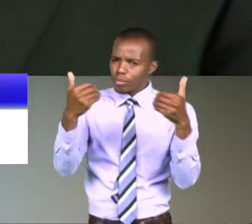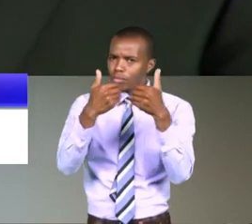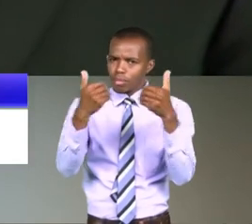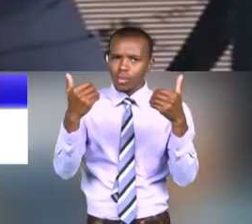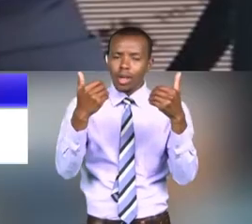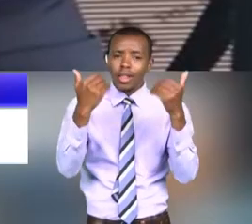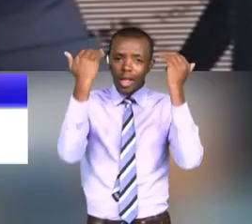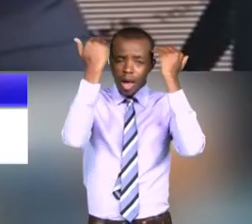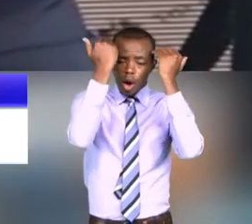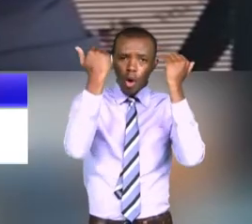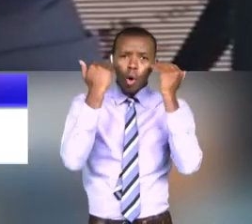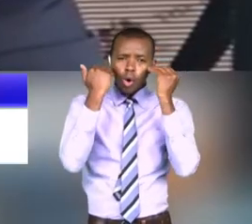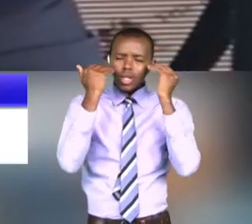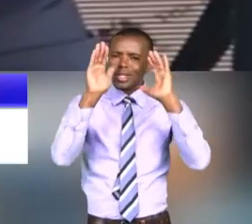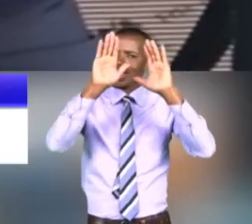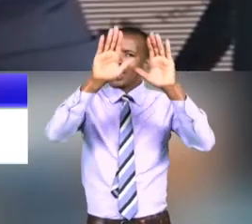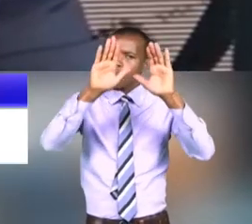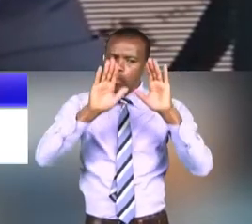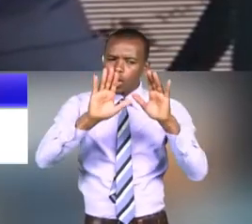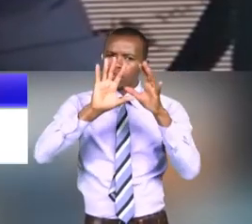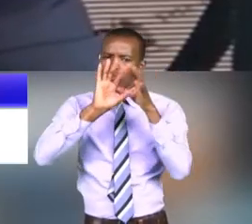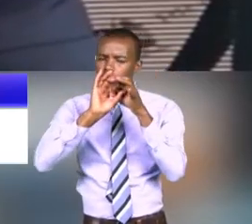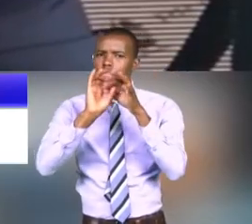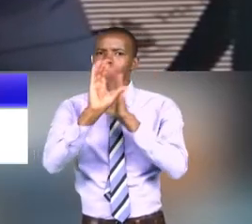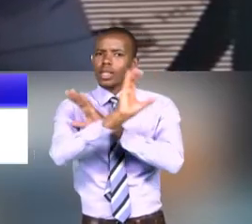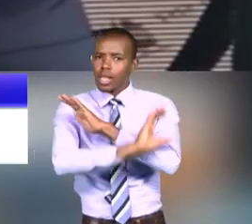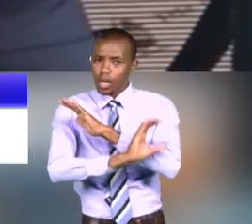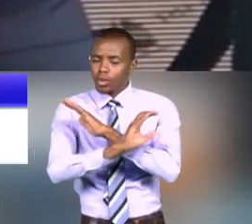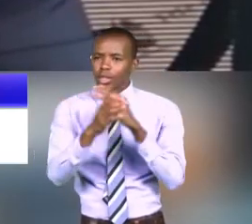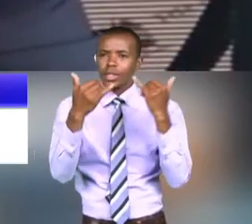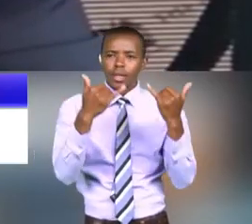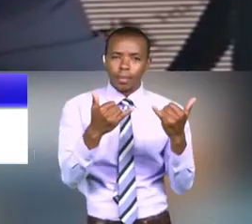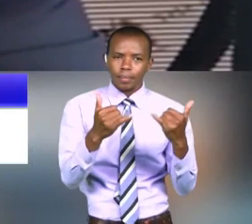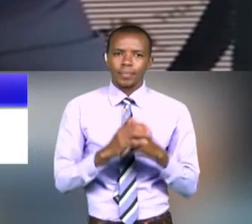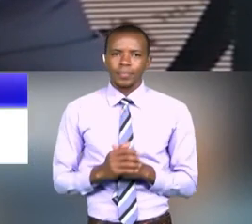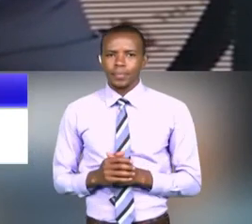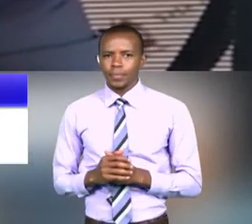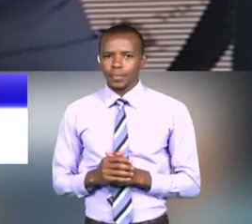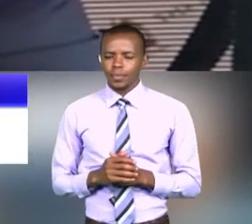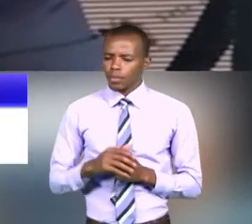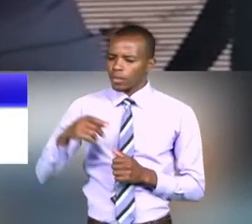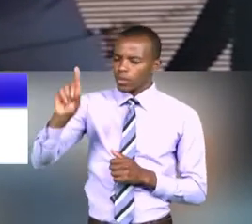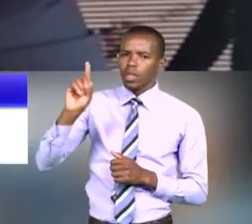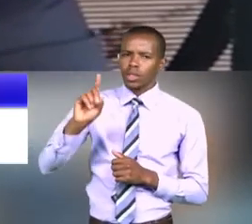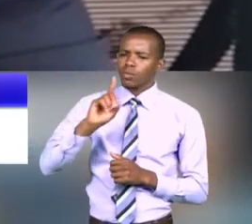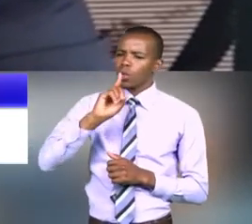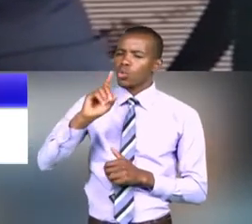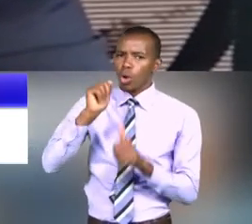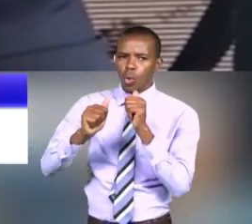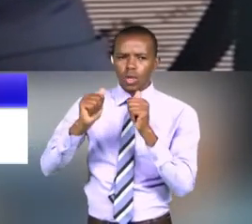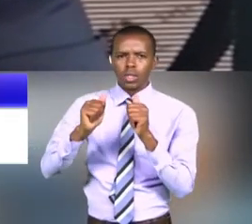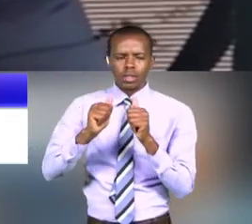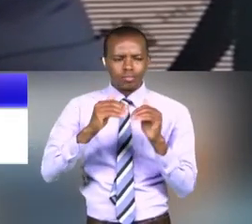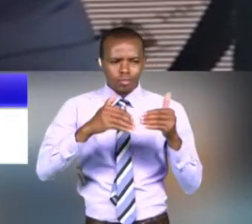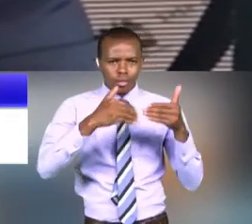very critical in keeping the country together. Now, for you, what assurance would you give to